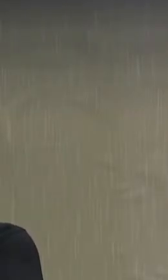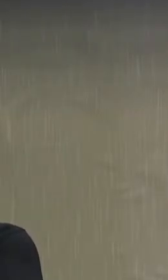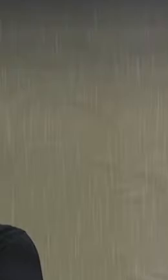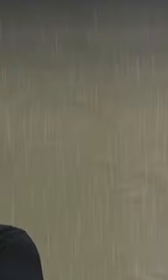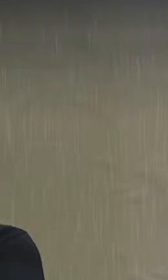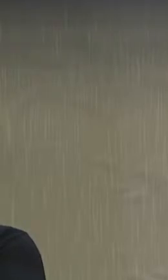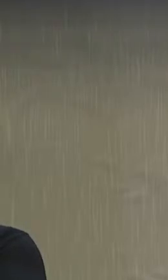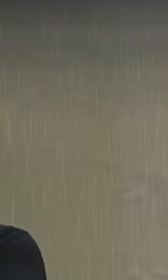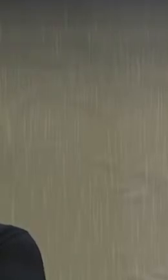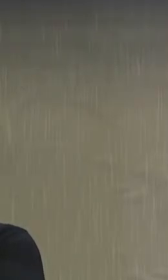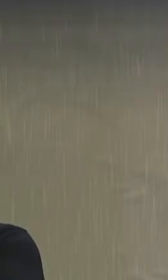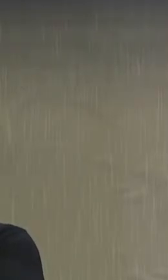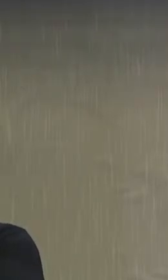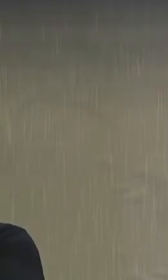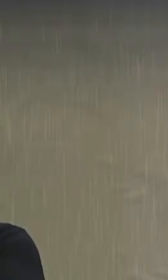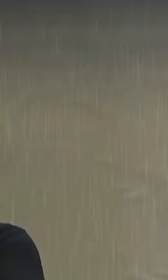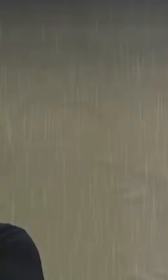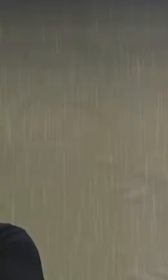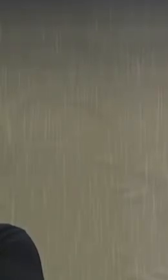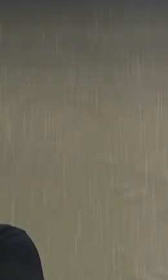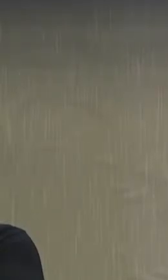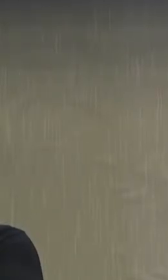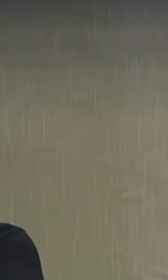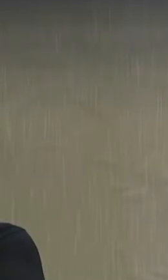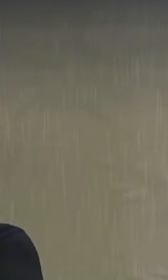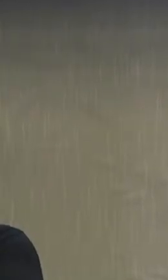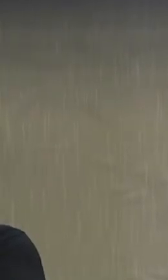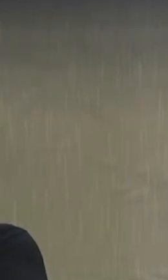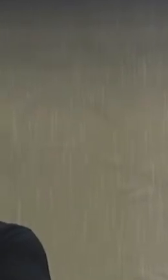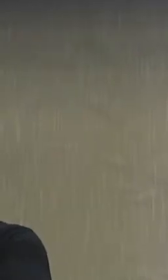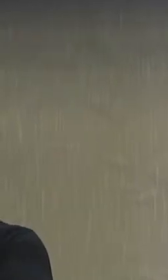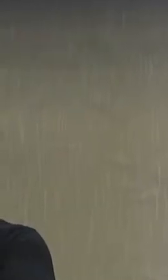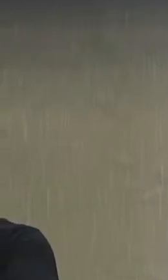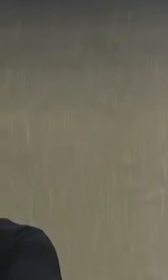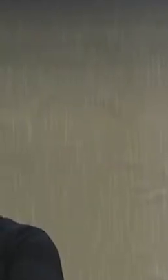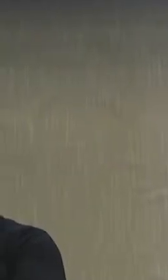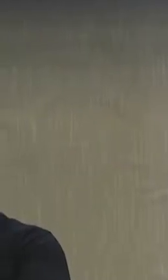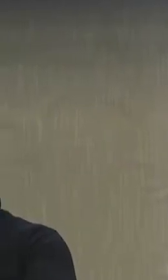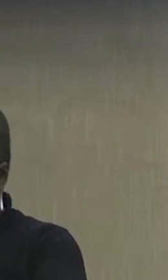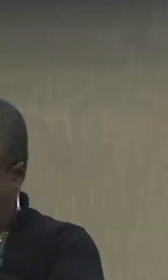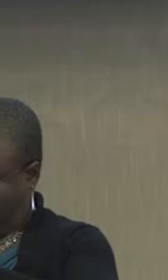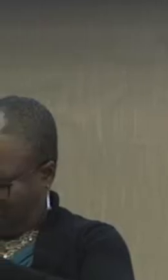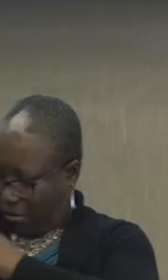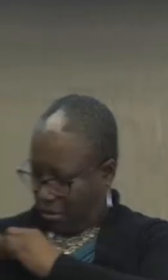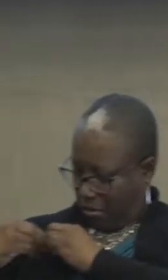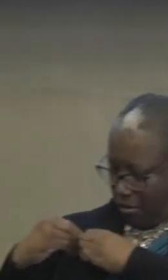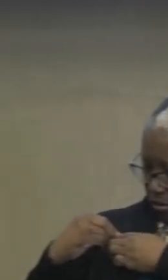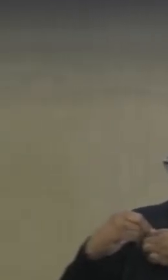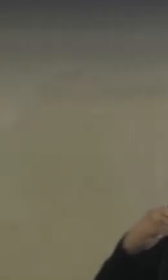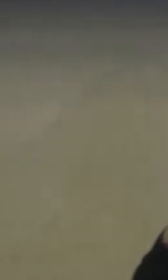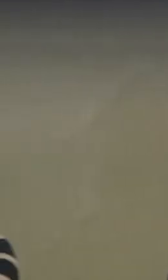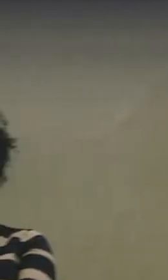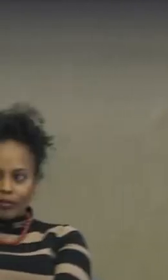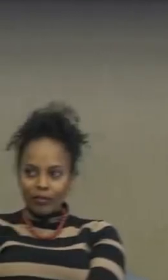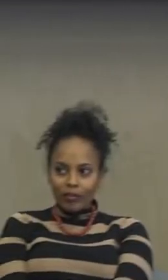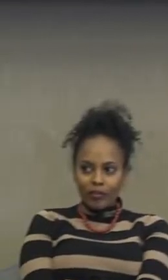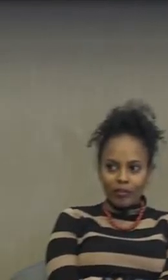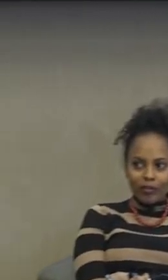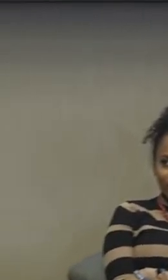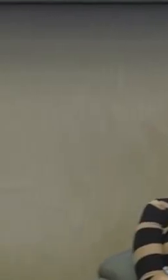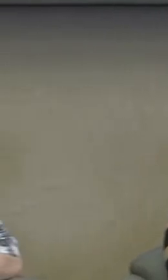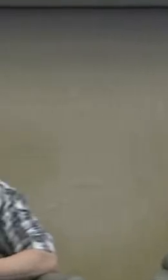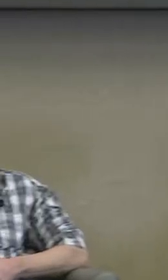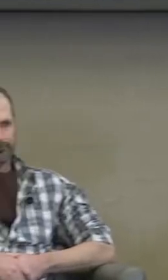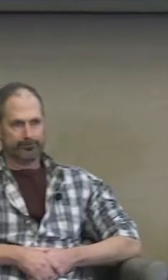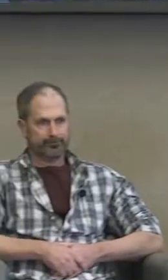the Chicago nonprofit A Long Walk Home. The panel members will present, and then we'll have some discussion among